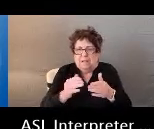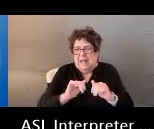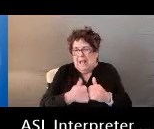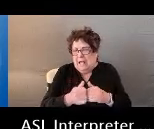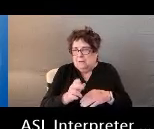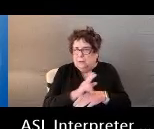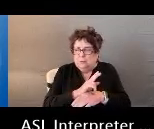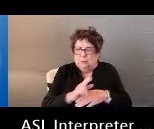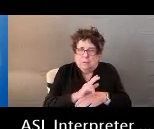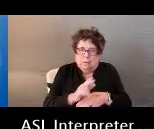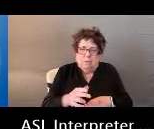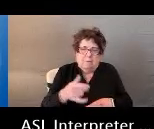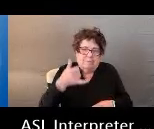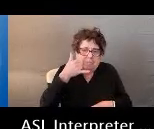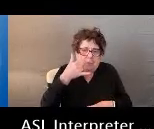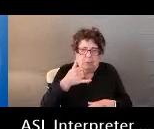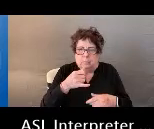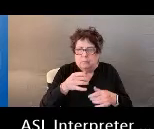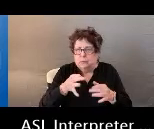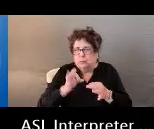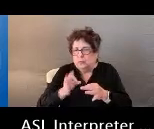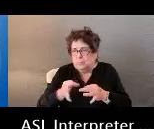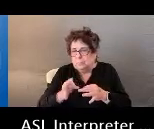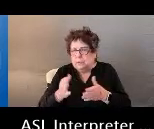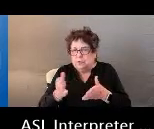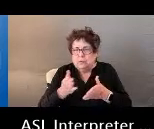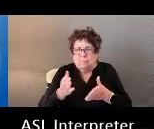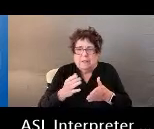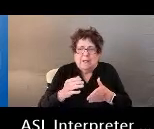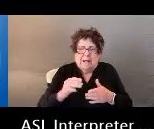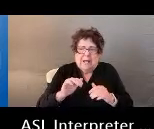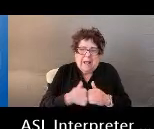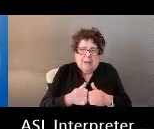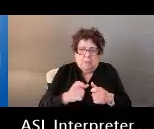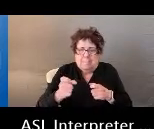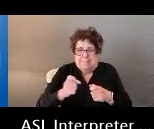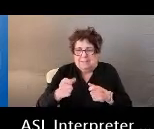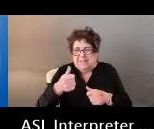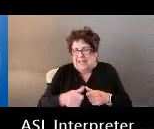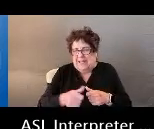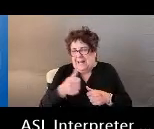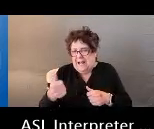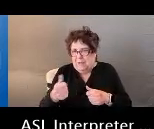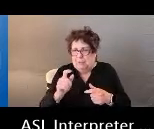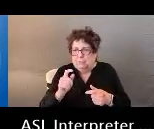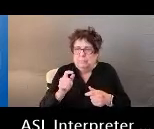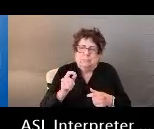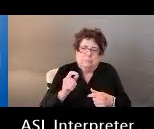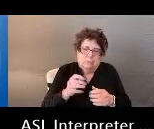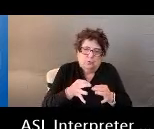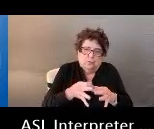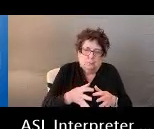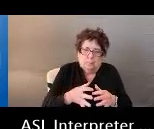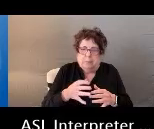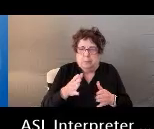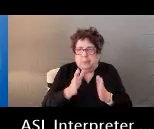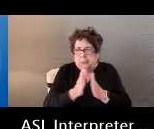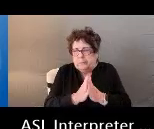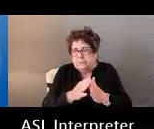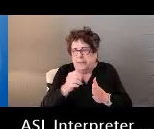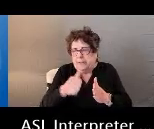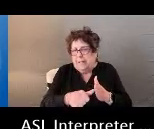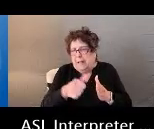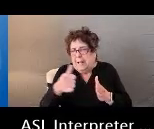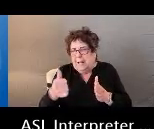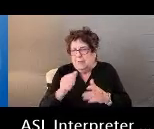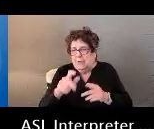any translations requests or any other type of language services. So that was implemented in 2022.